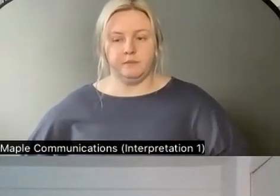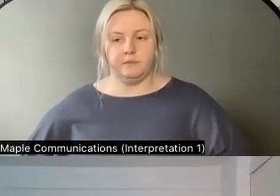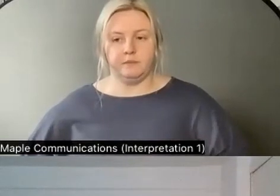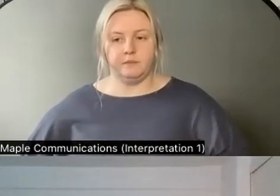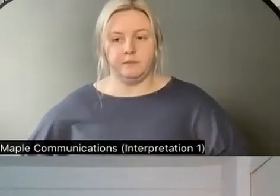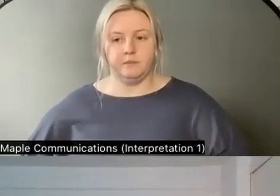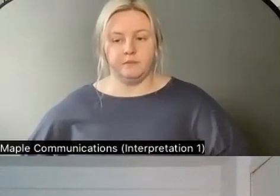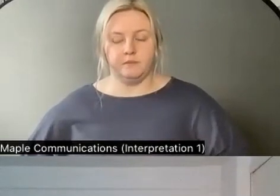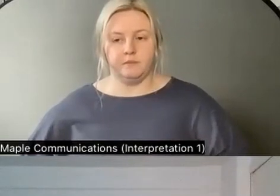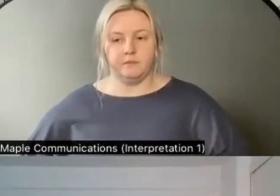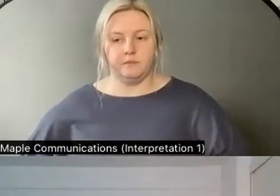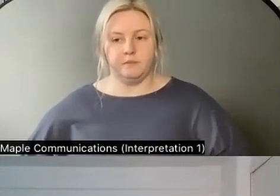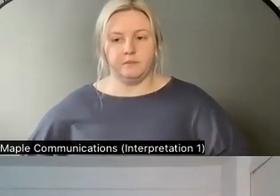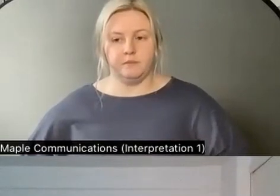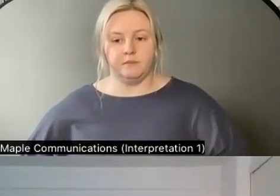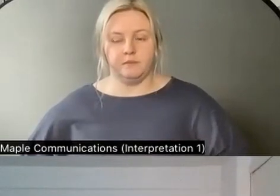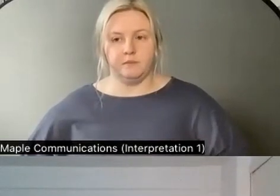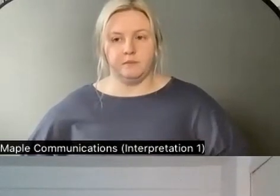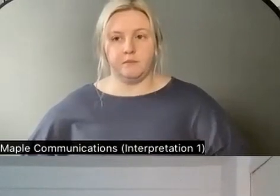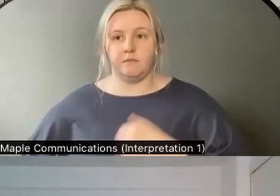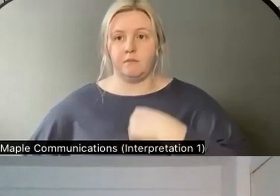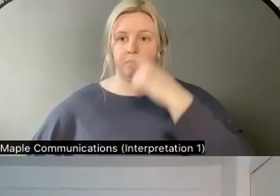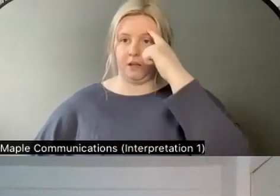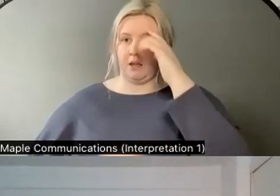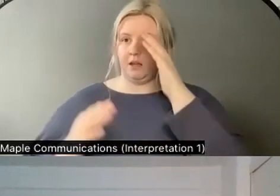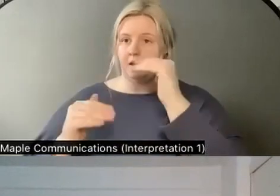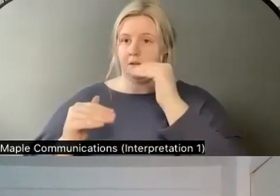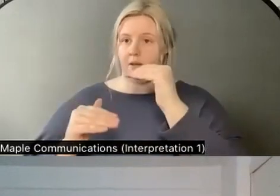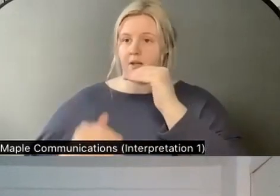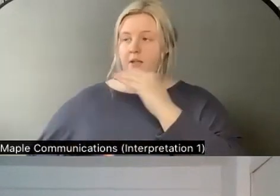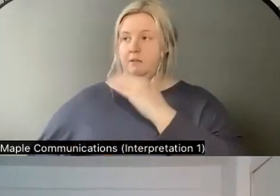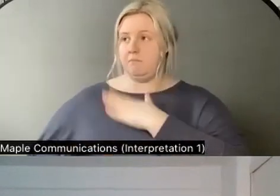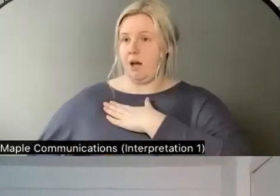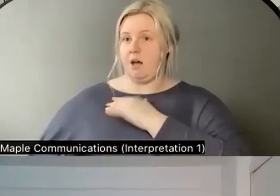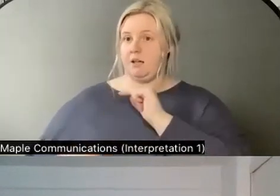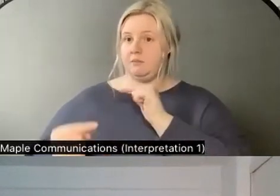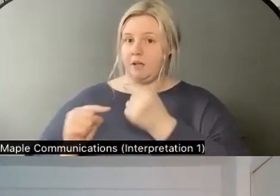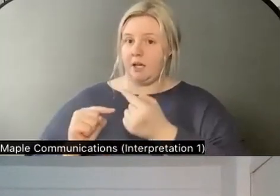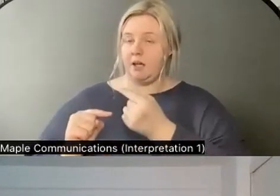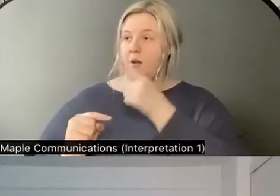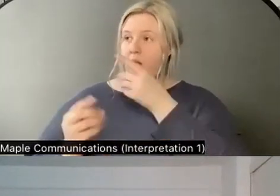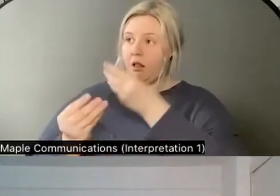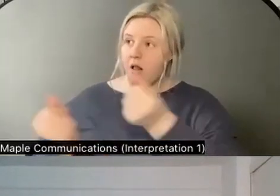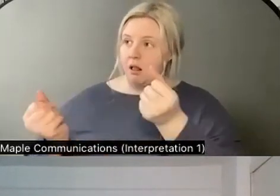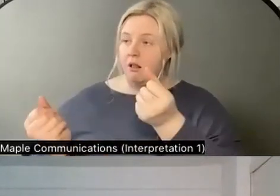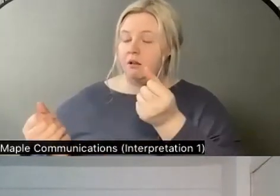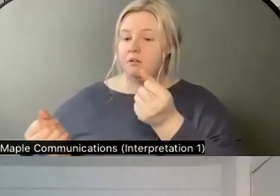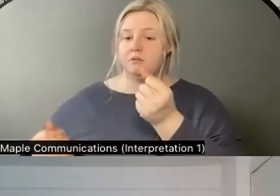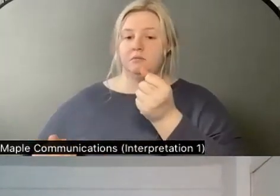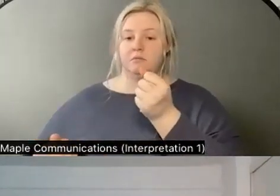I don't expect my pain to go away. I don't think my illnesses and my disabilities